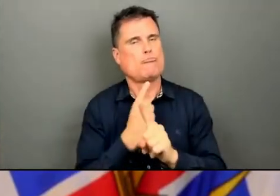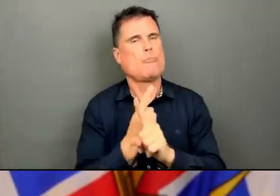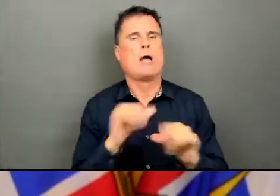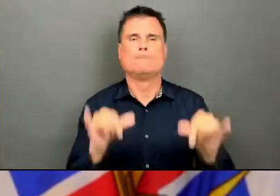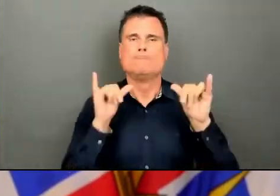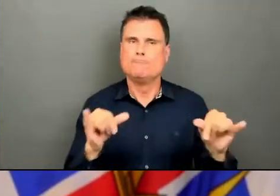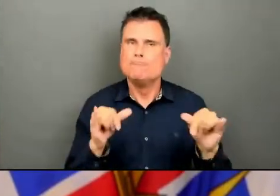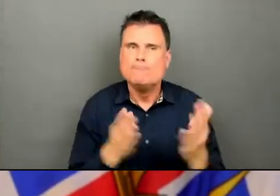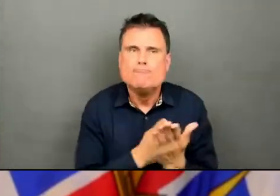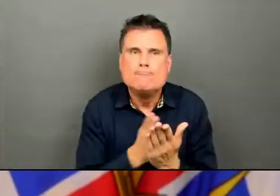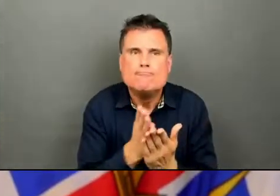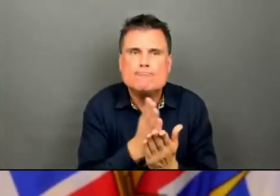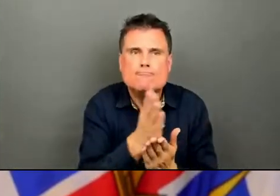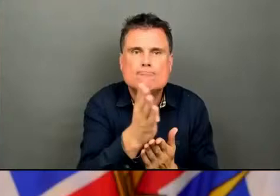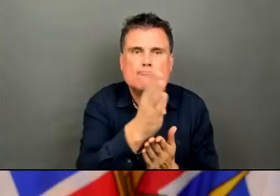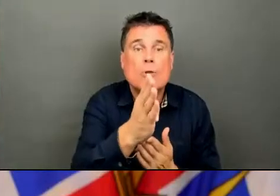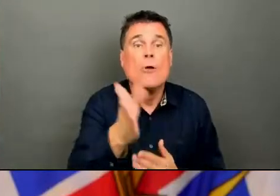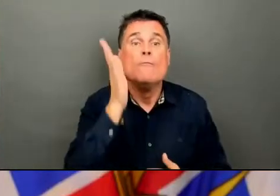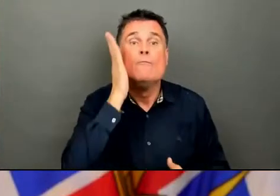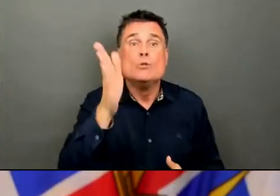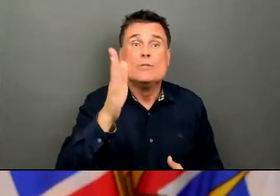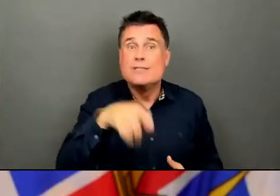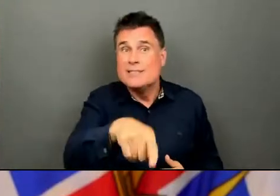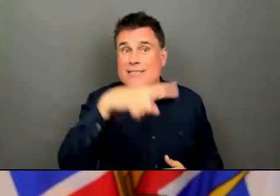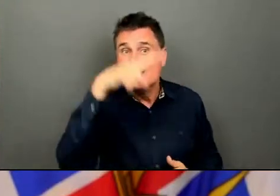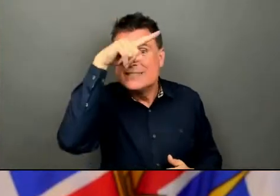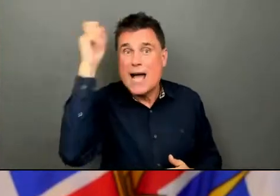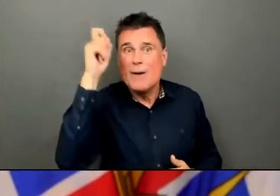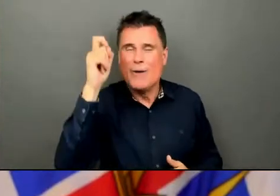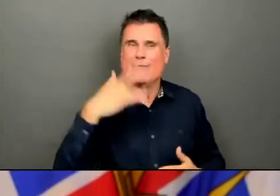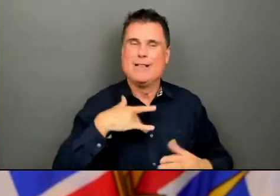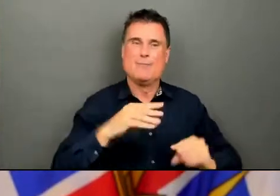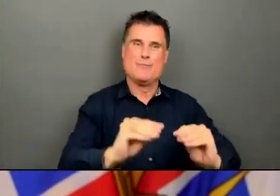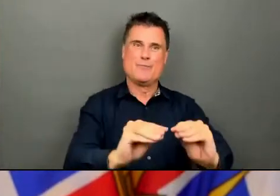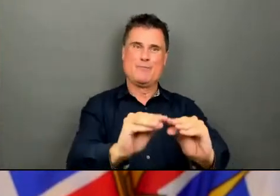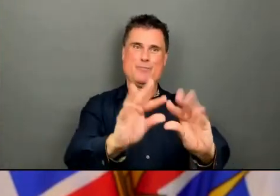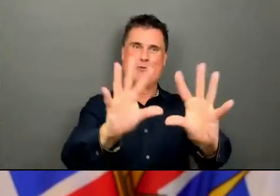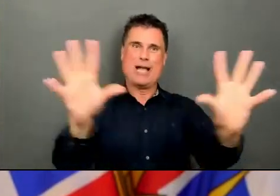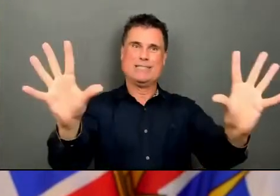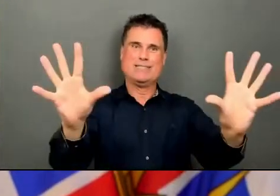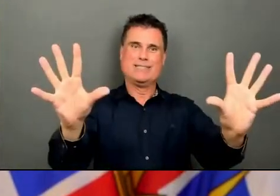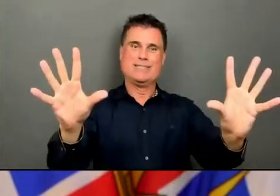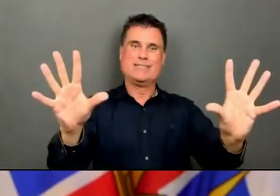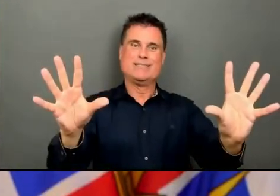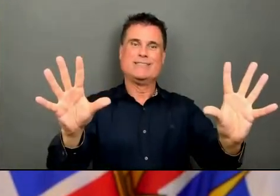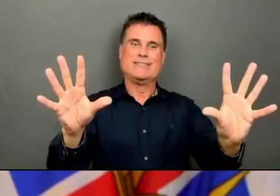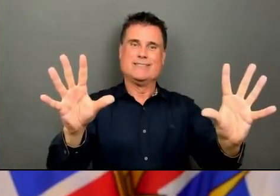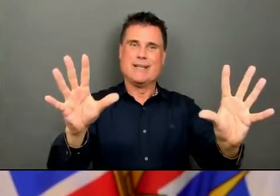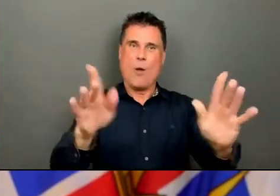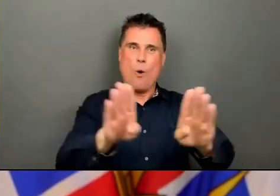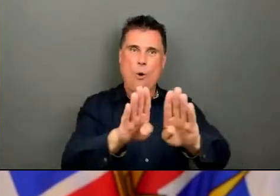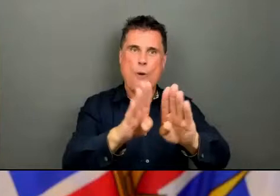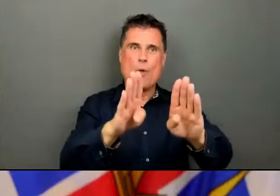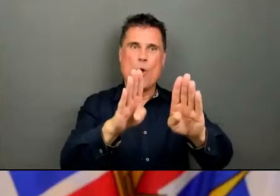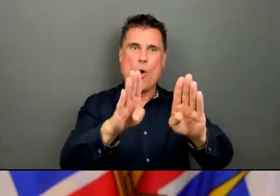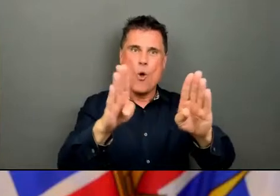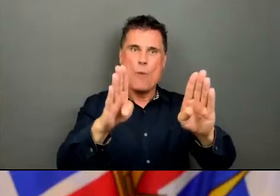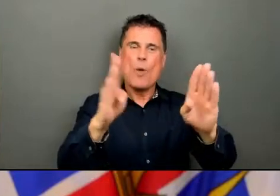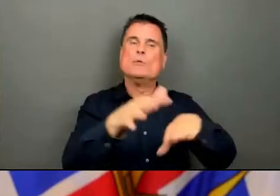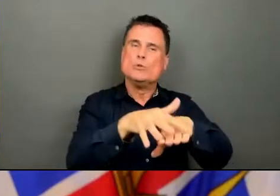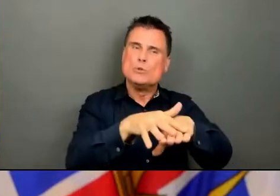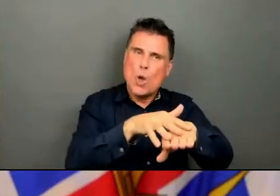we bridge to brighter days of summer, let's continue to safely restart, slowly and with respect for